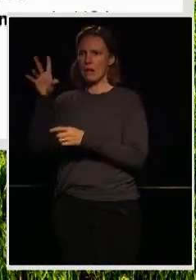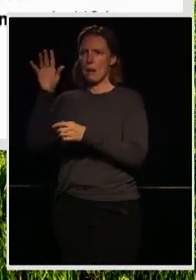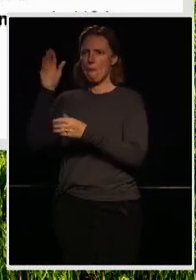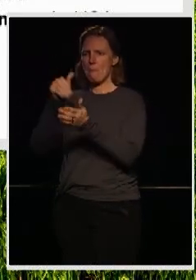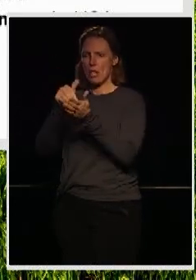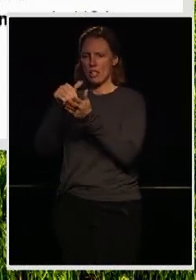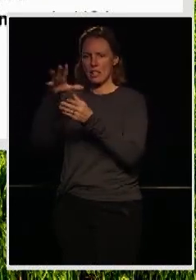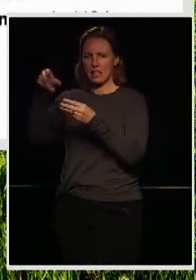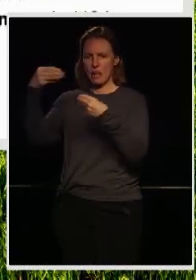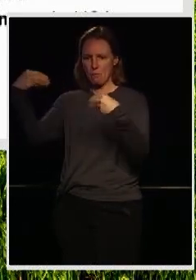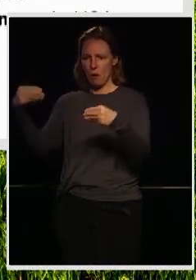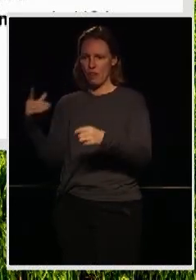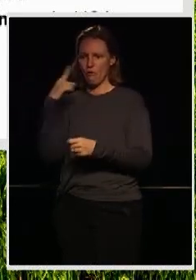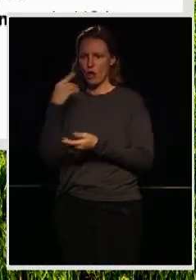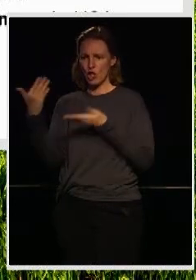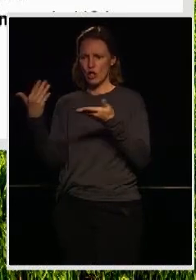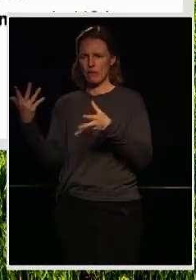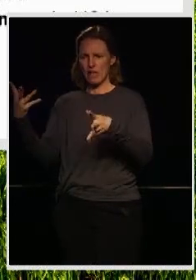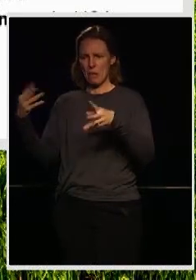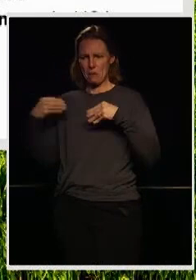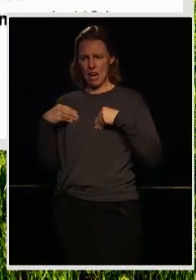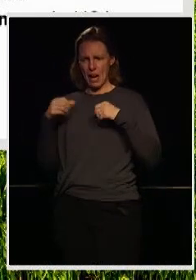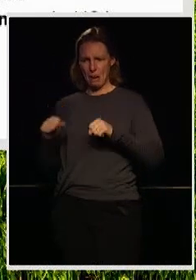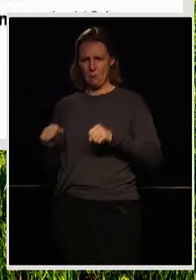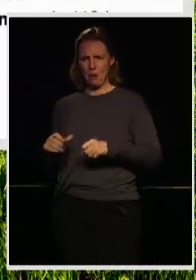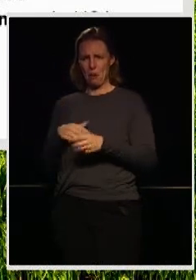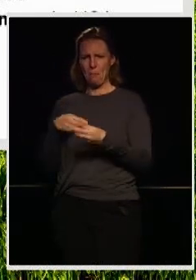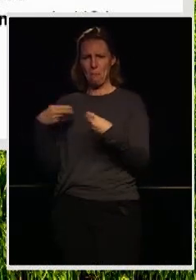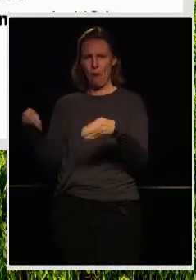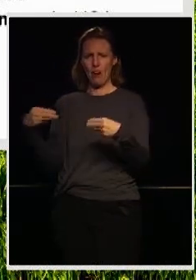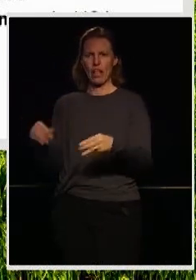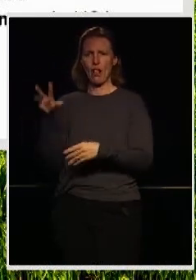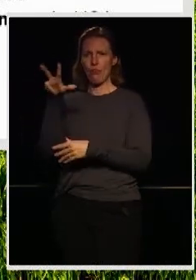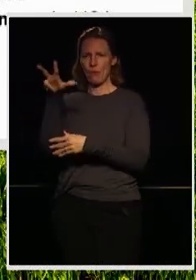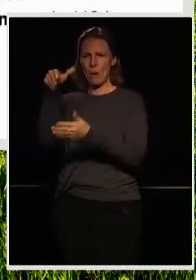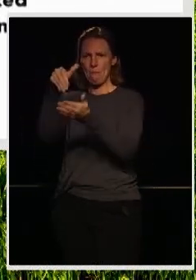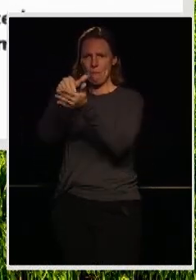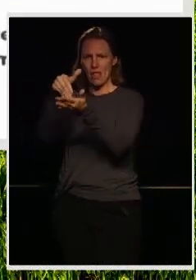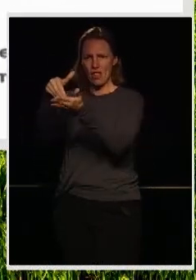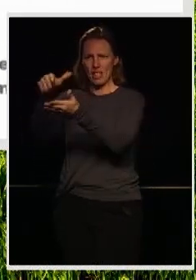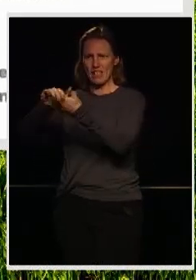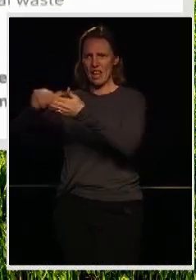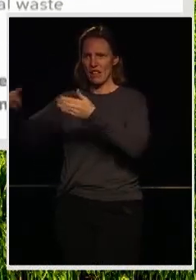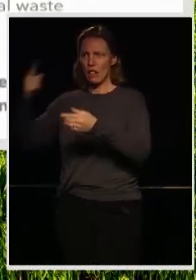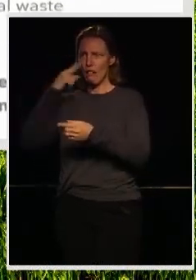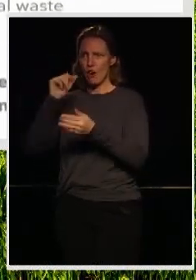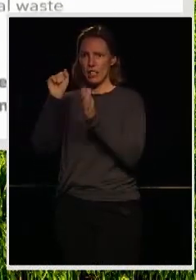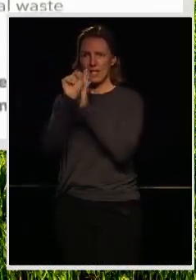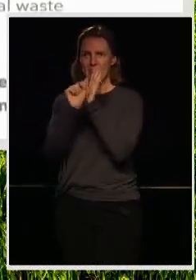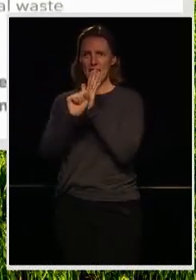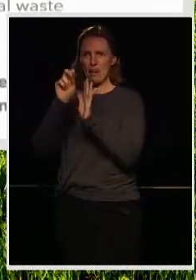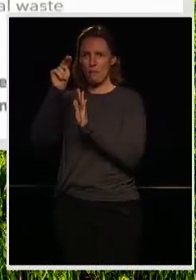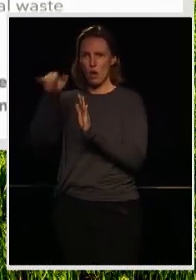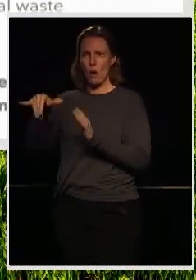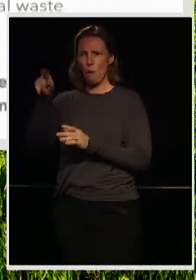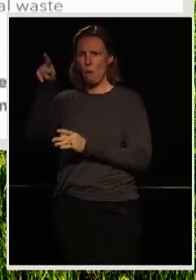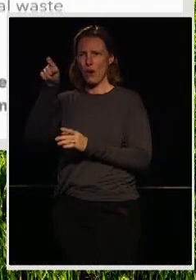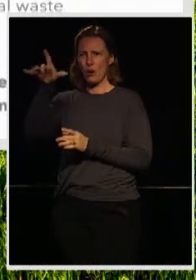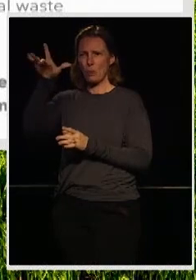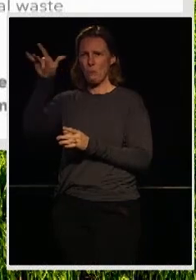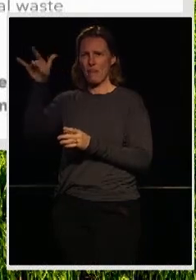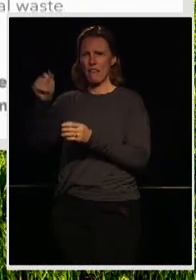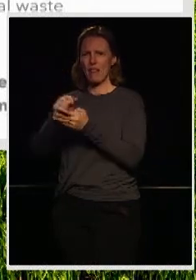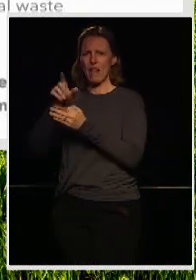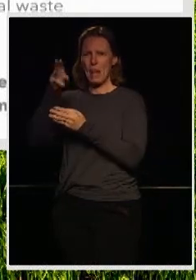And for our service obtainable market, $3 billion. And get this, for the state of New York, a $125